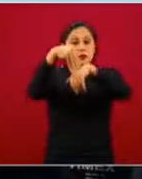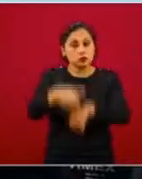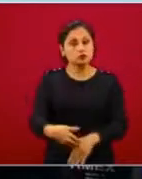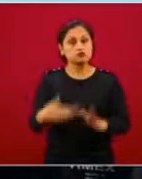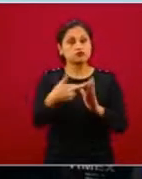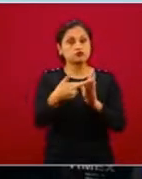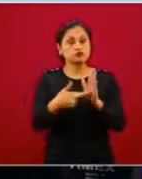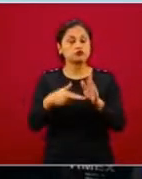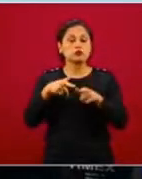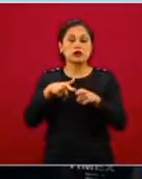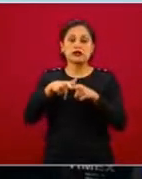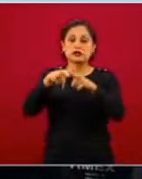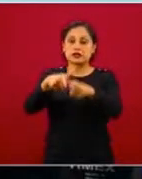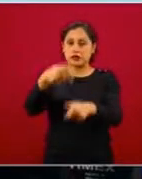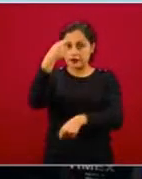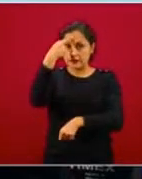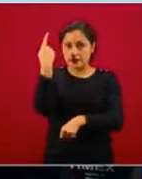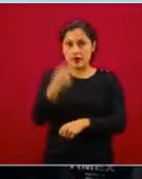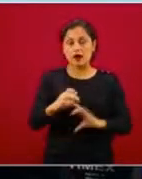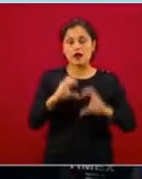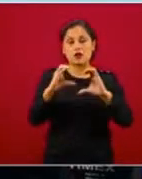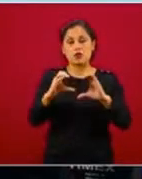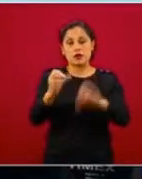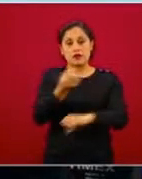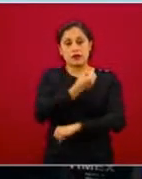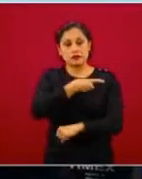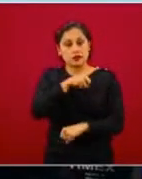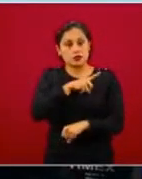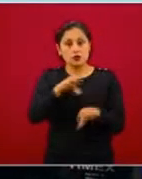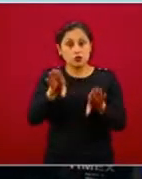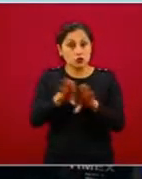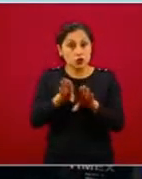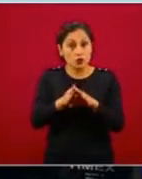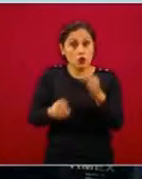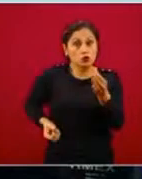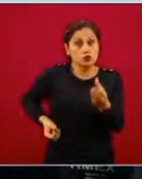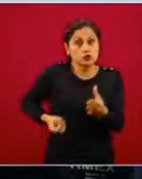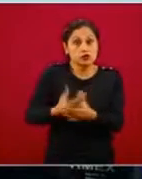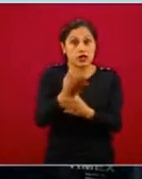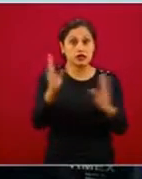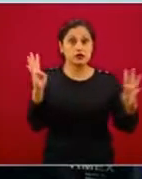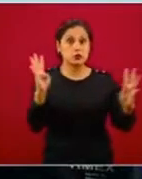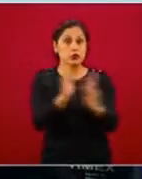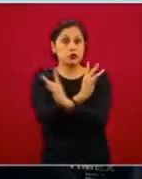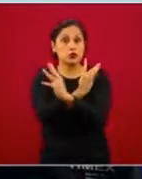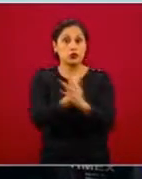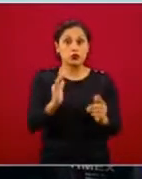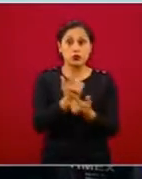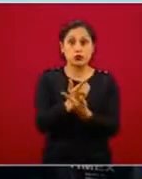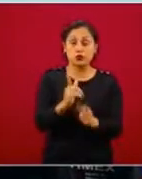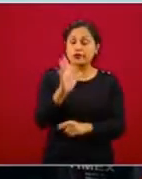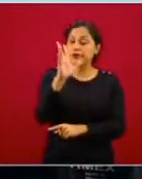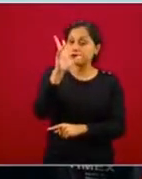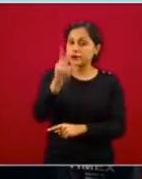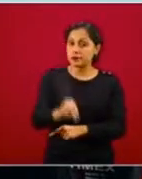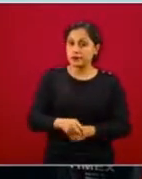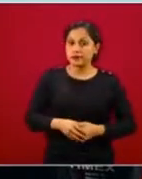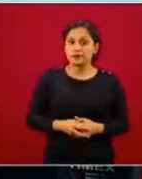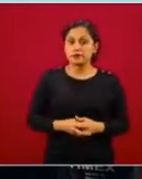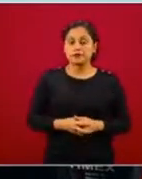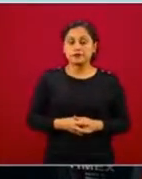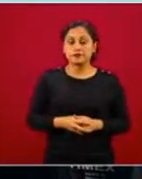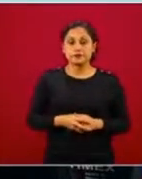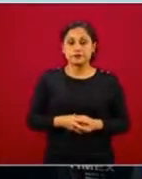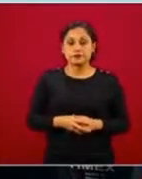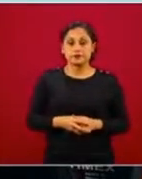really seguridad continue sanitaria, with no the salir massive a la mitigation vía pública. measures. And we really La want siguiente. to remind people not to